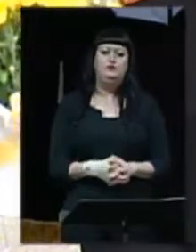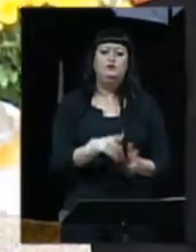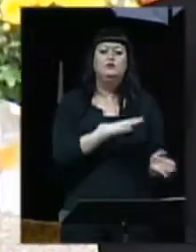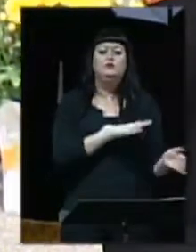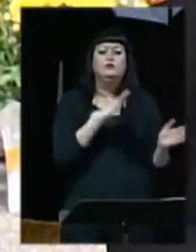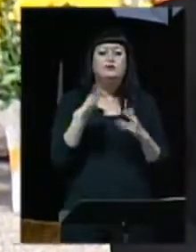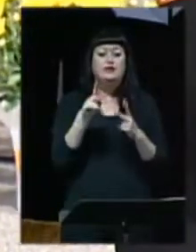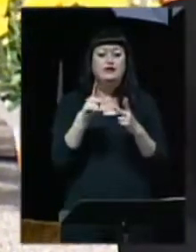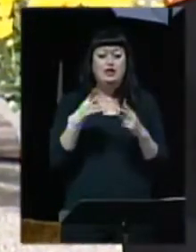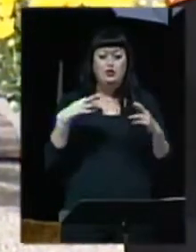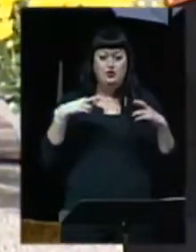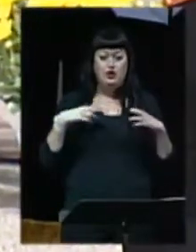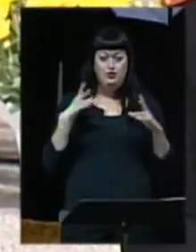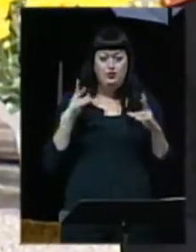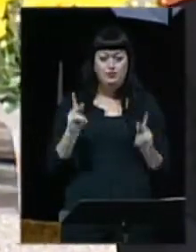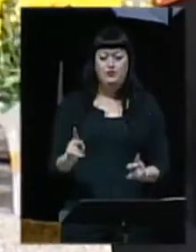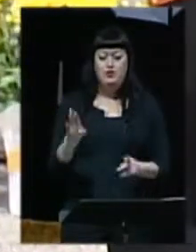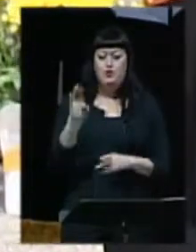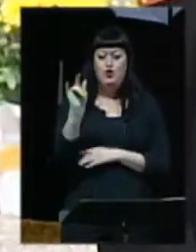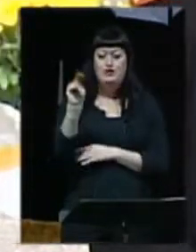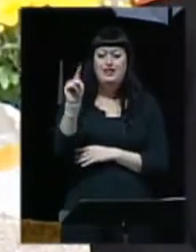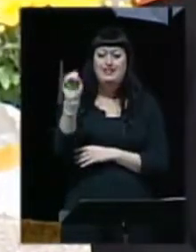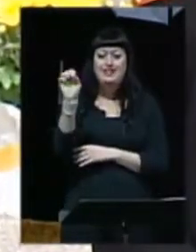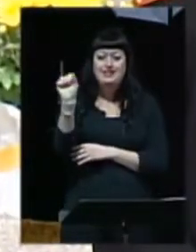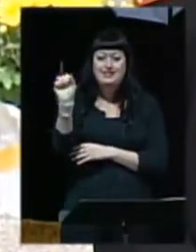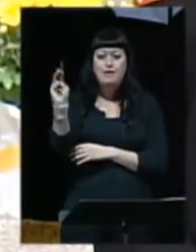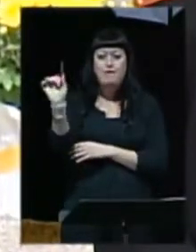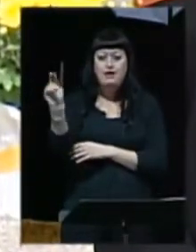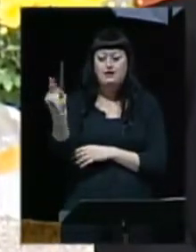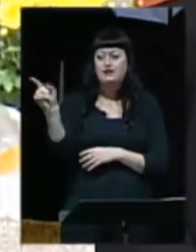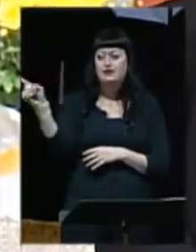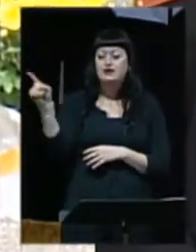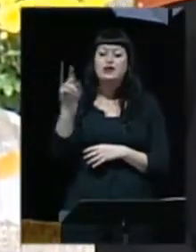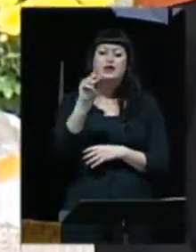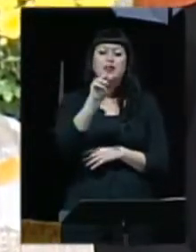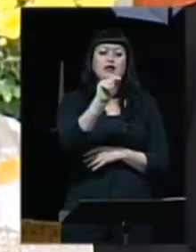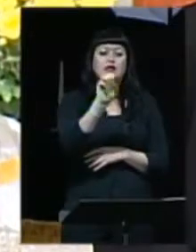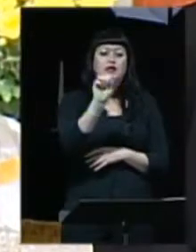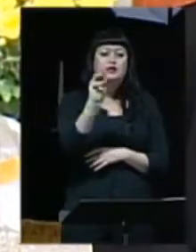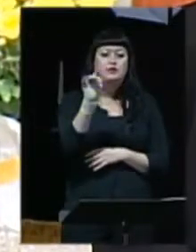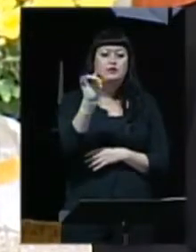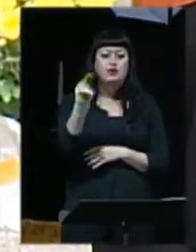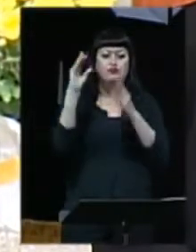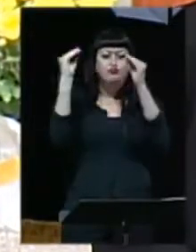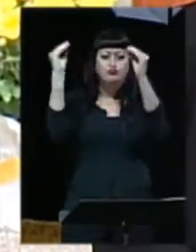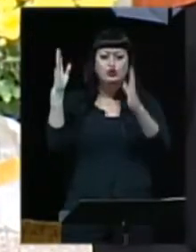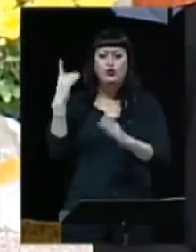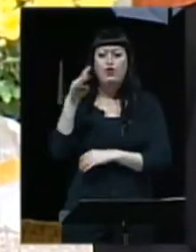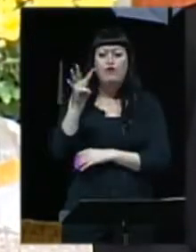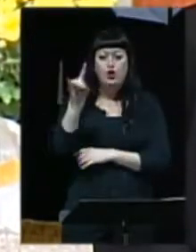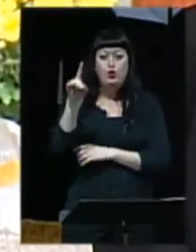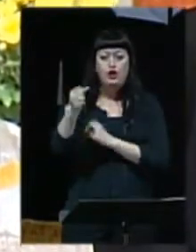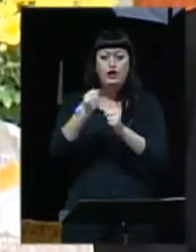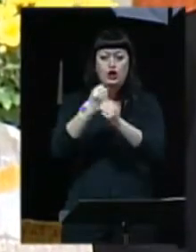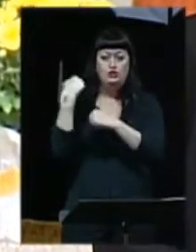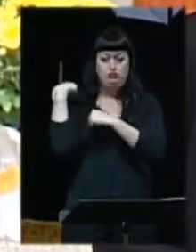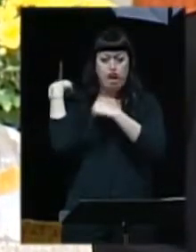Our second retiree is Brian Testman. Mr. Testman has been an educator for 41